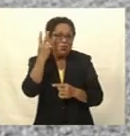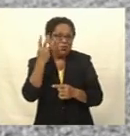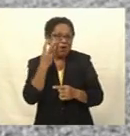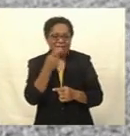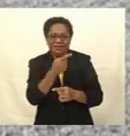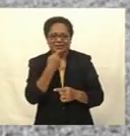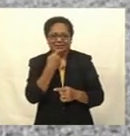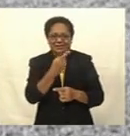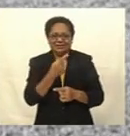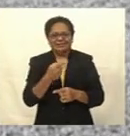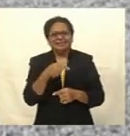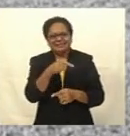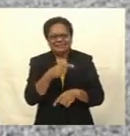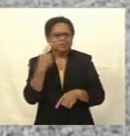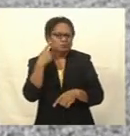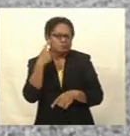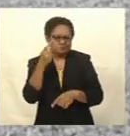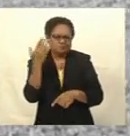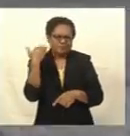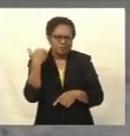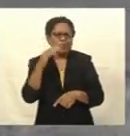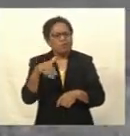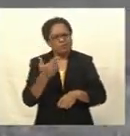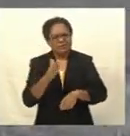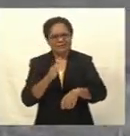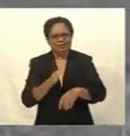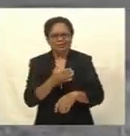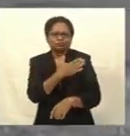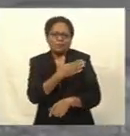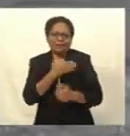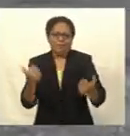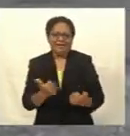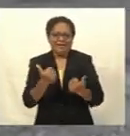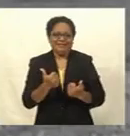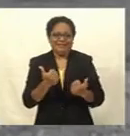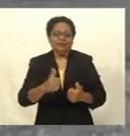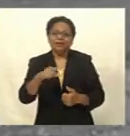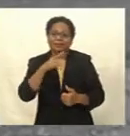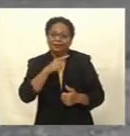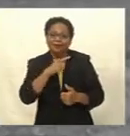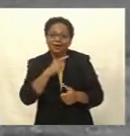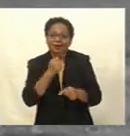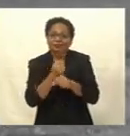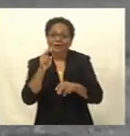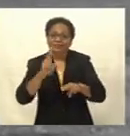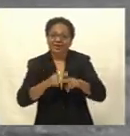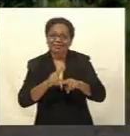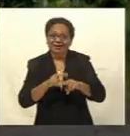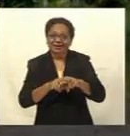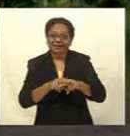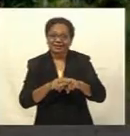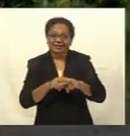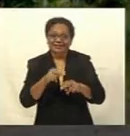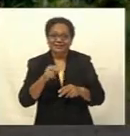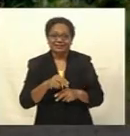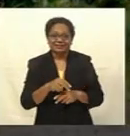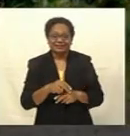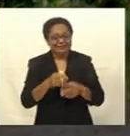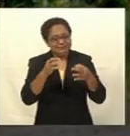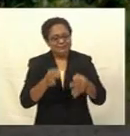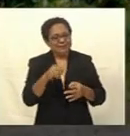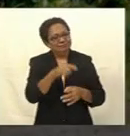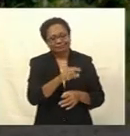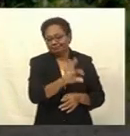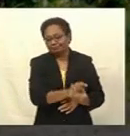a cheeky girl who would always get into trouble, and she believes this was the reason her grandfather chose to send her to